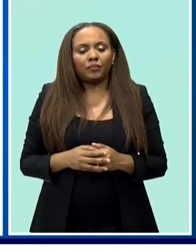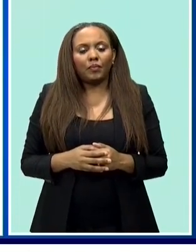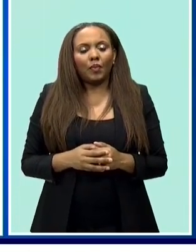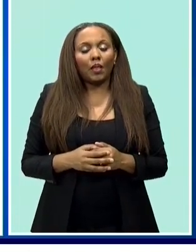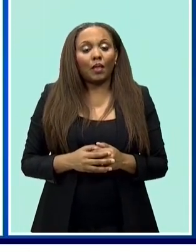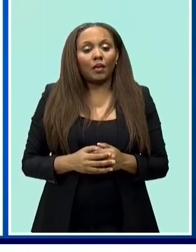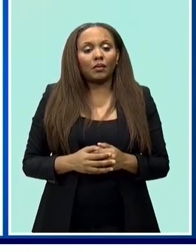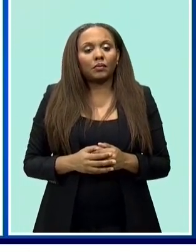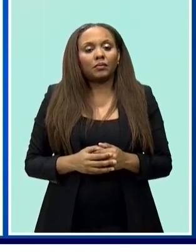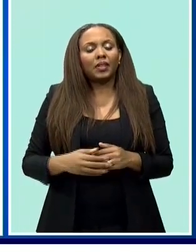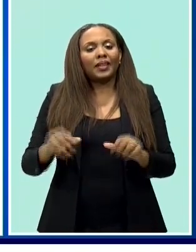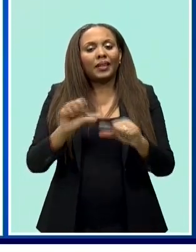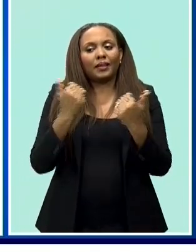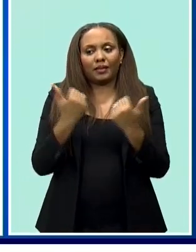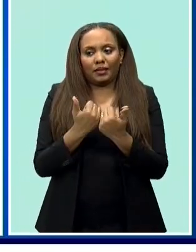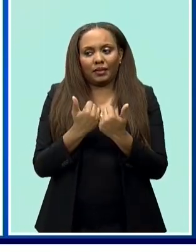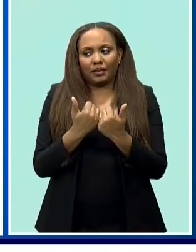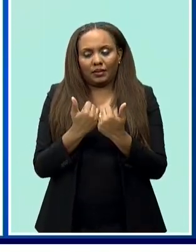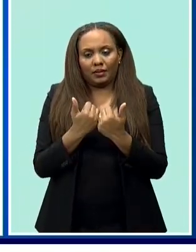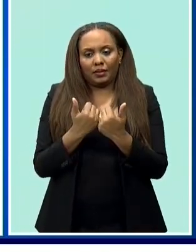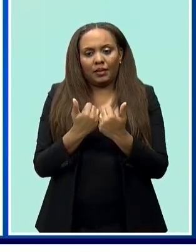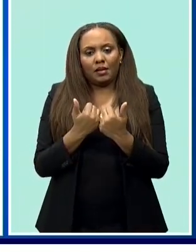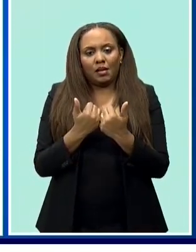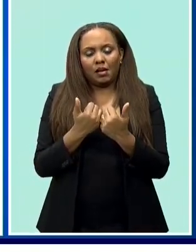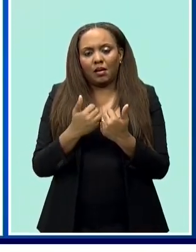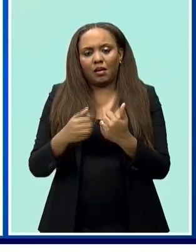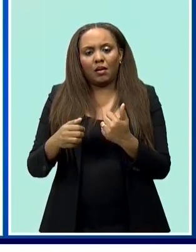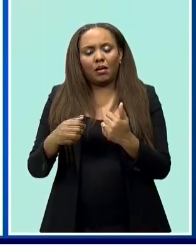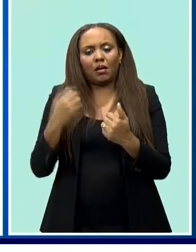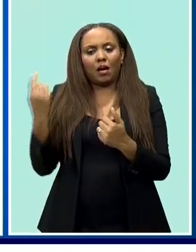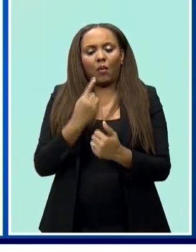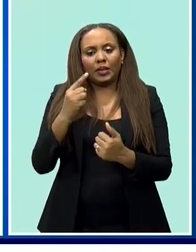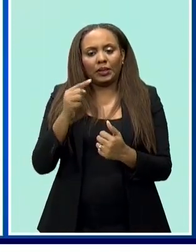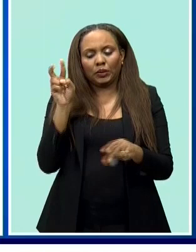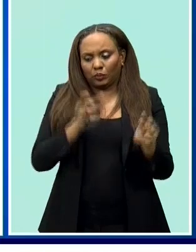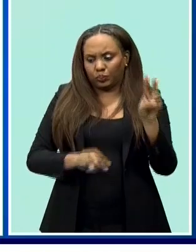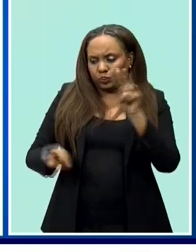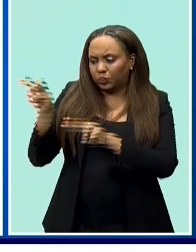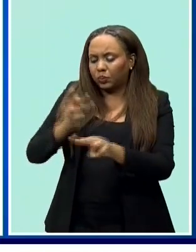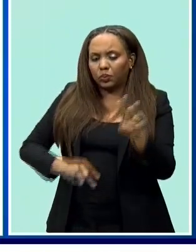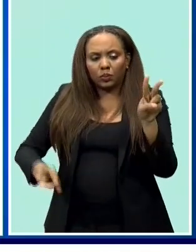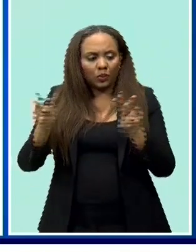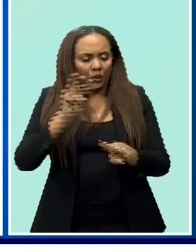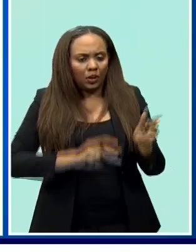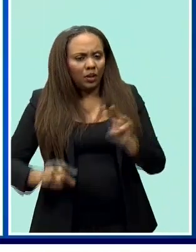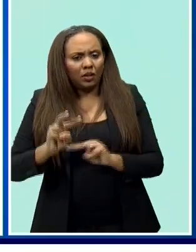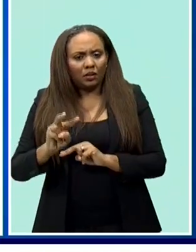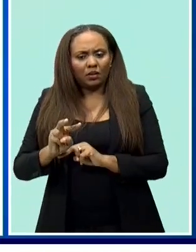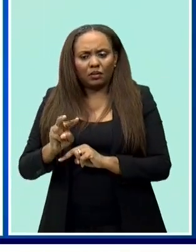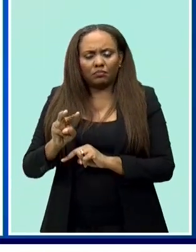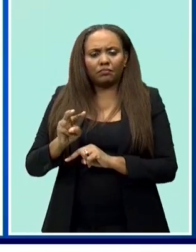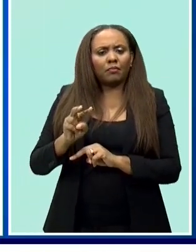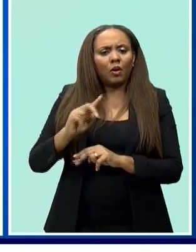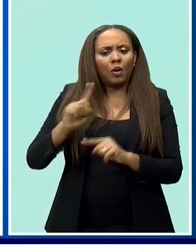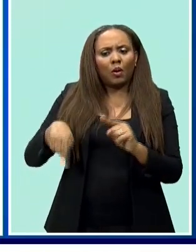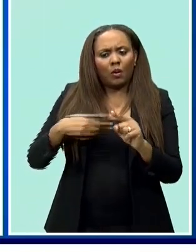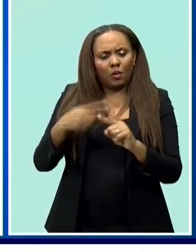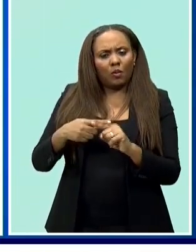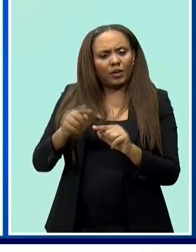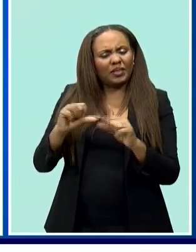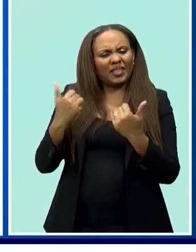agencies do represent a form of objective external oversight, and so their opinion is valuable. And credit